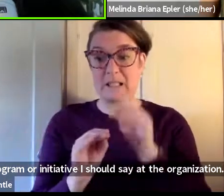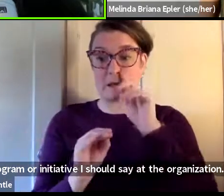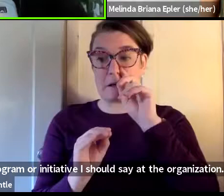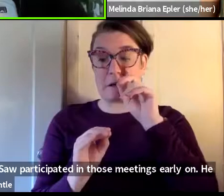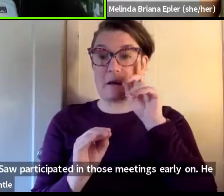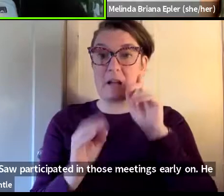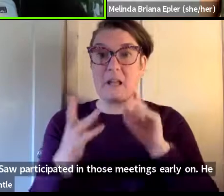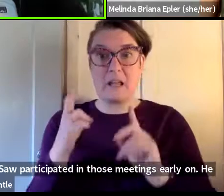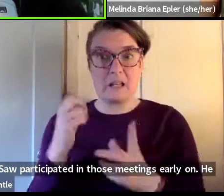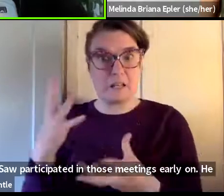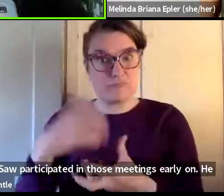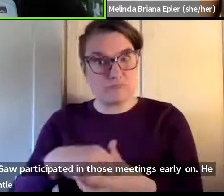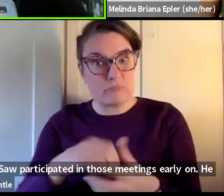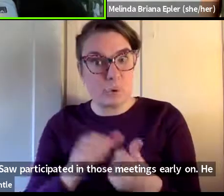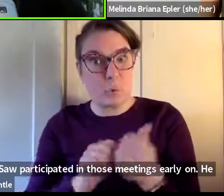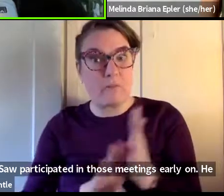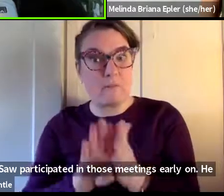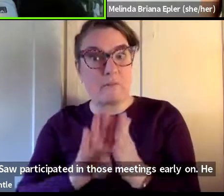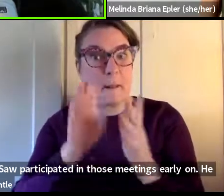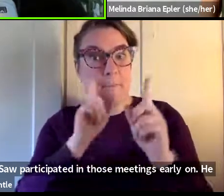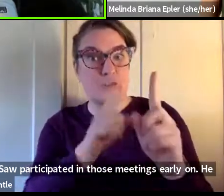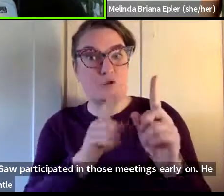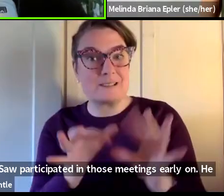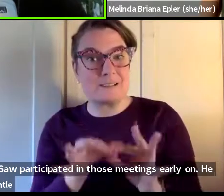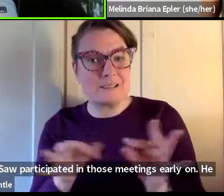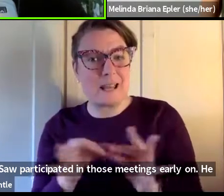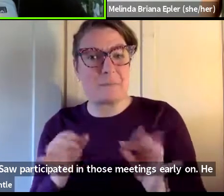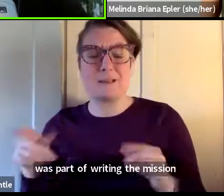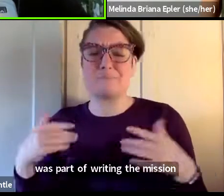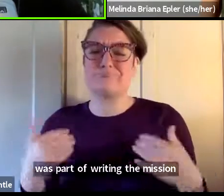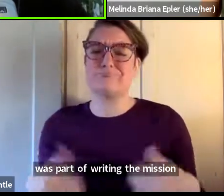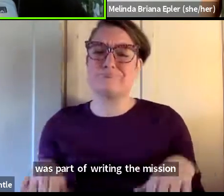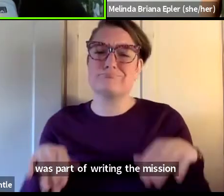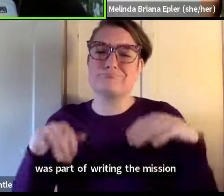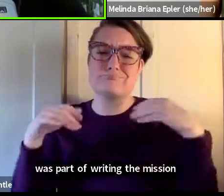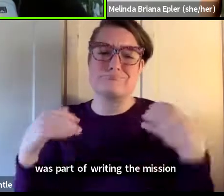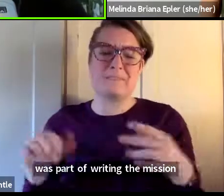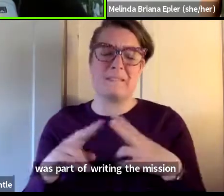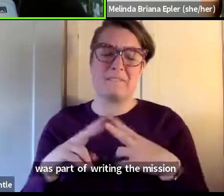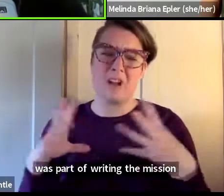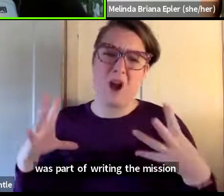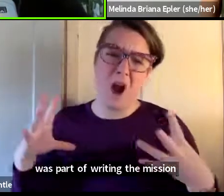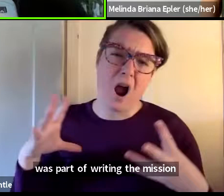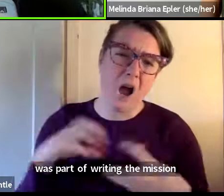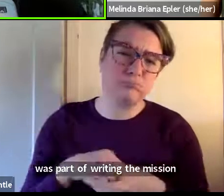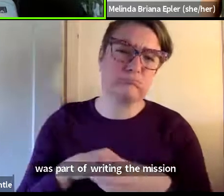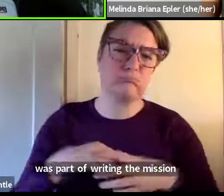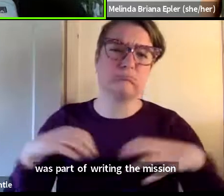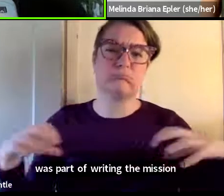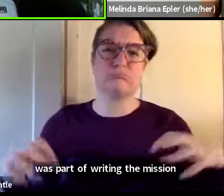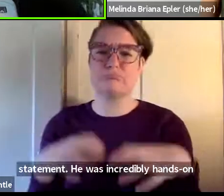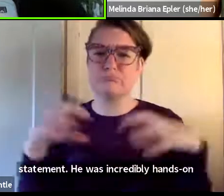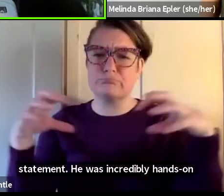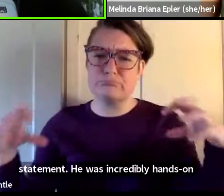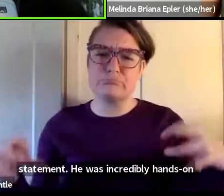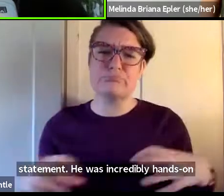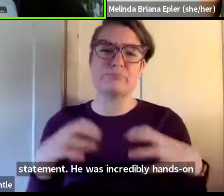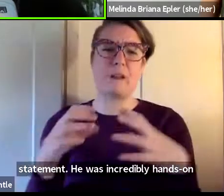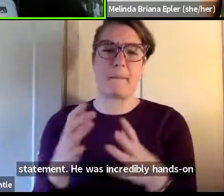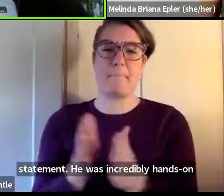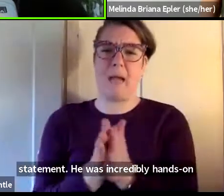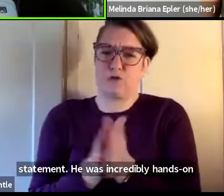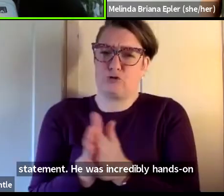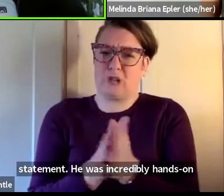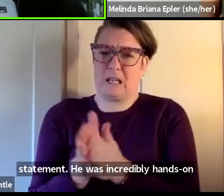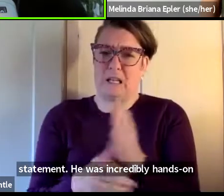the mission statement. He was incredibly hands-on and passionate about this topic, which